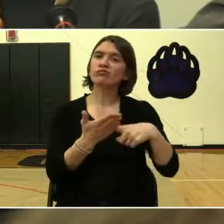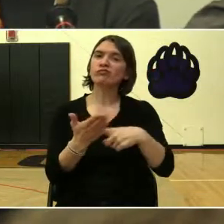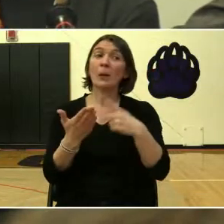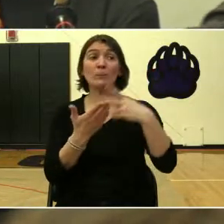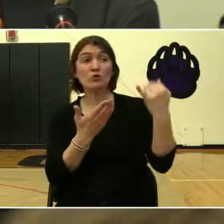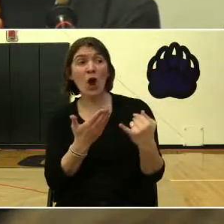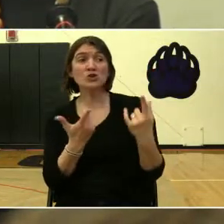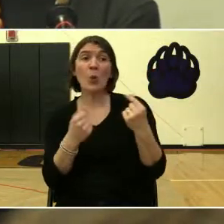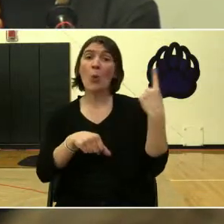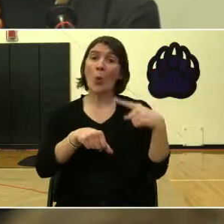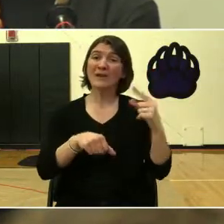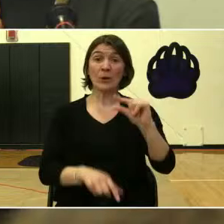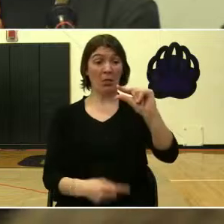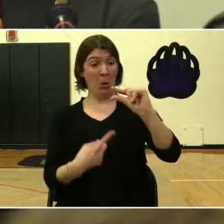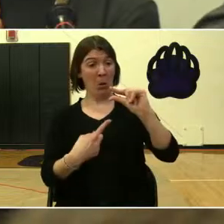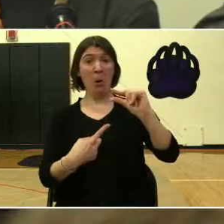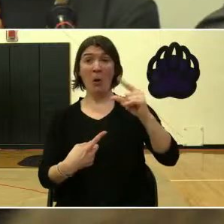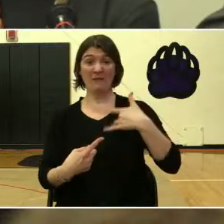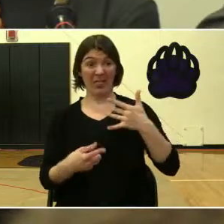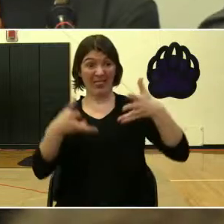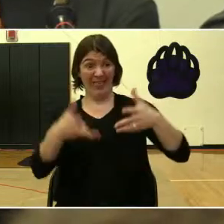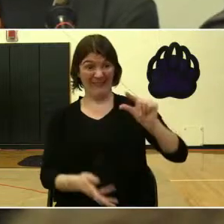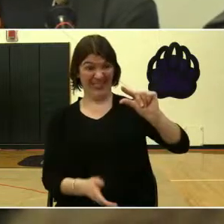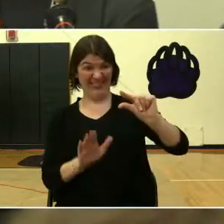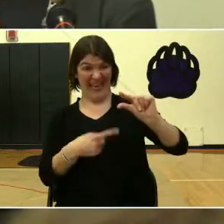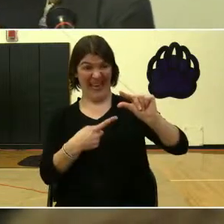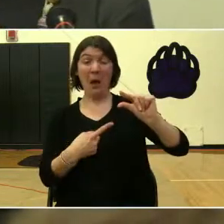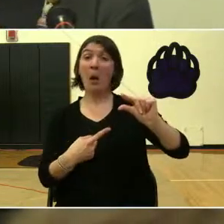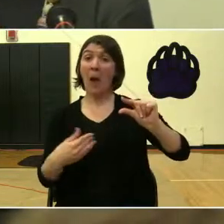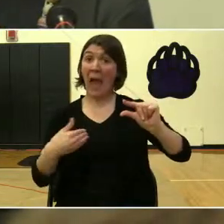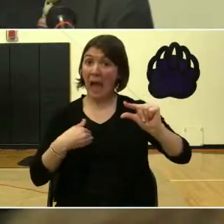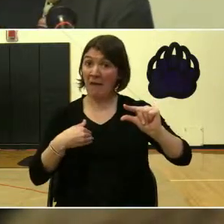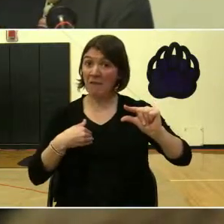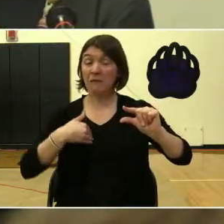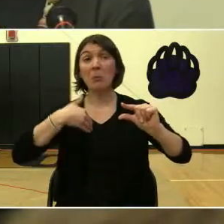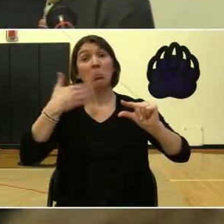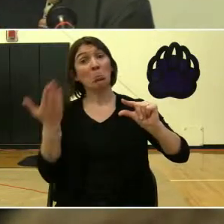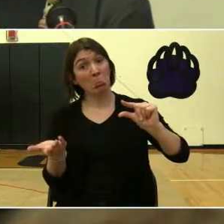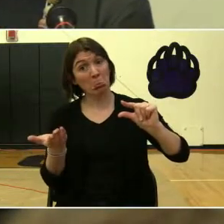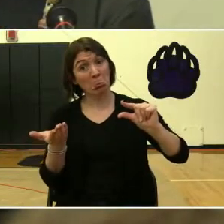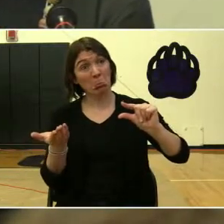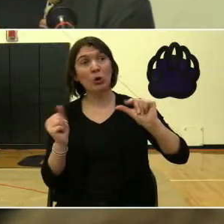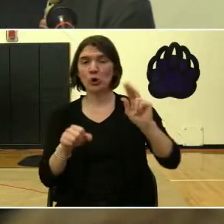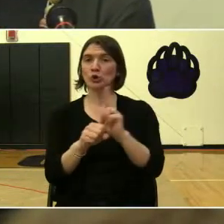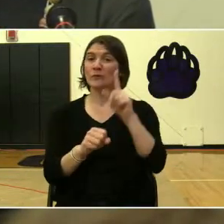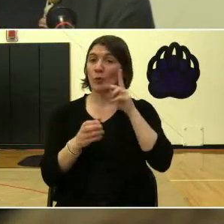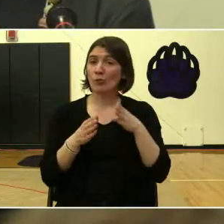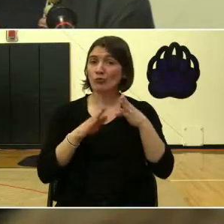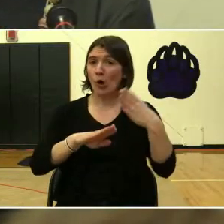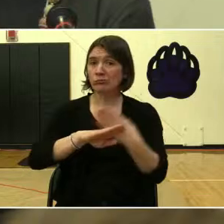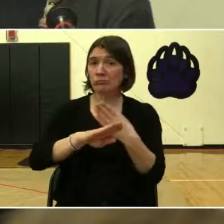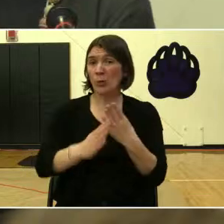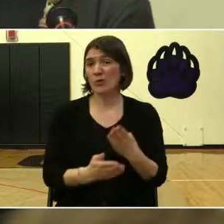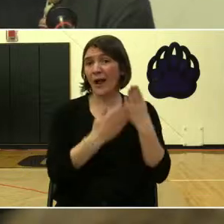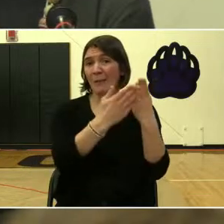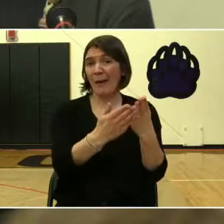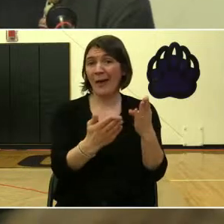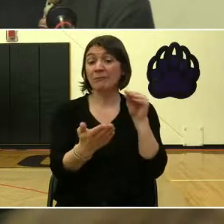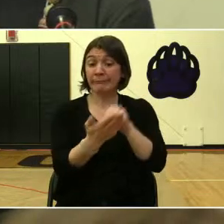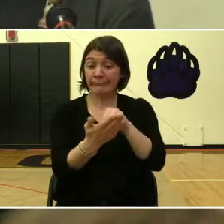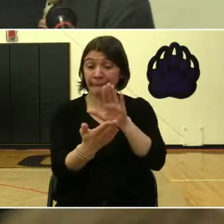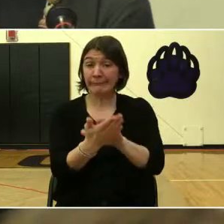we looked at that number in deciding how how much is available um and then make a recommendation to